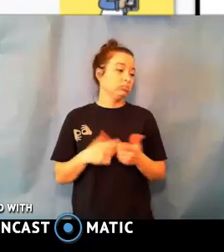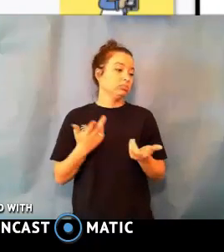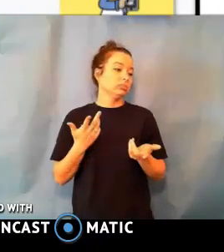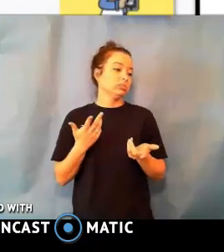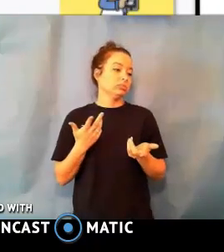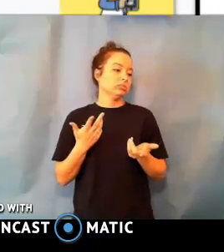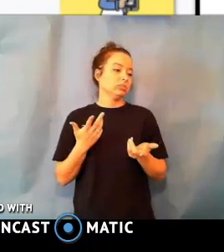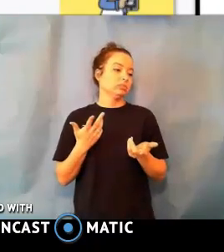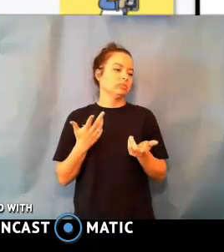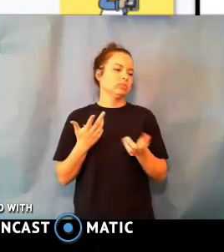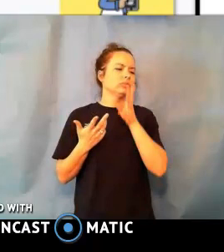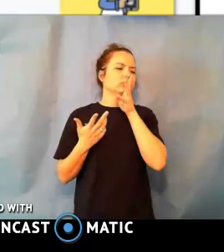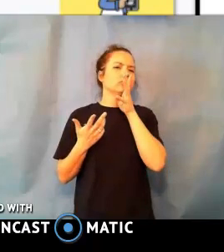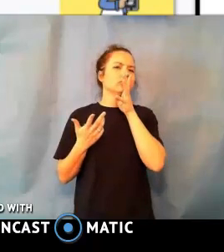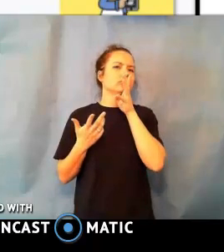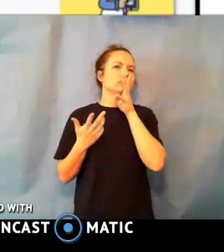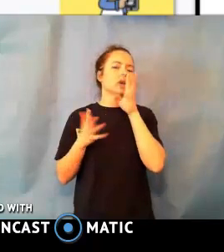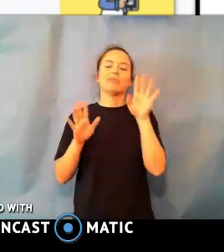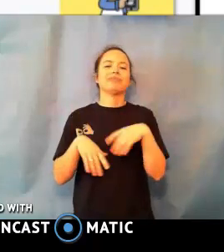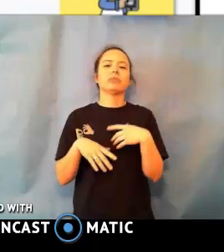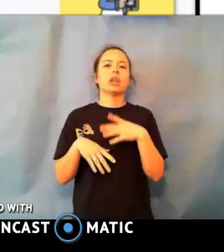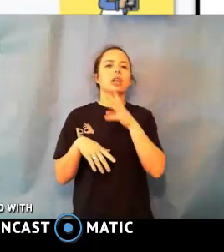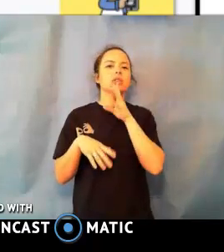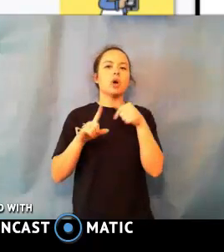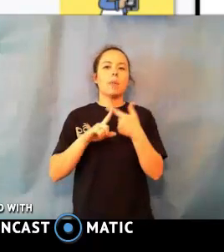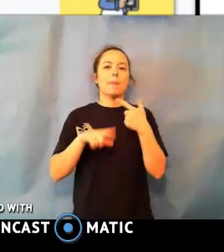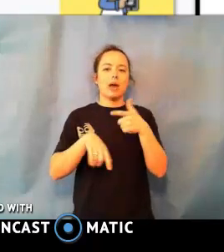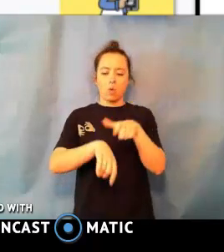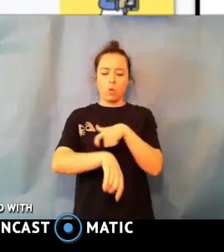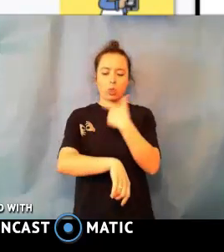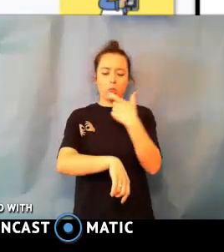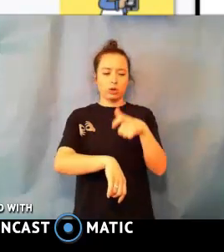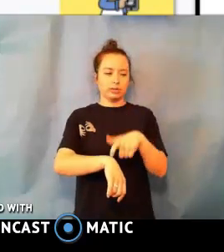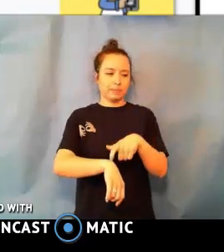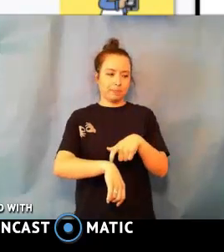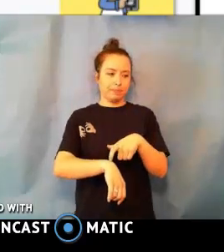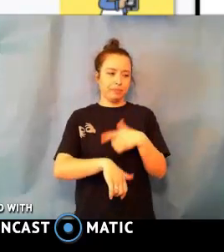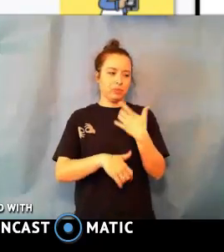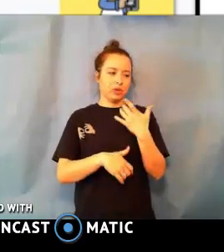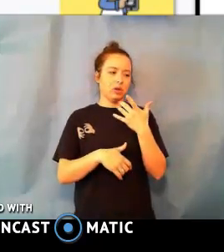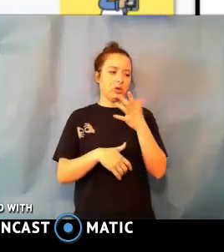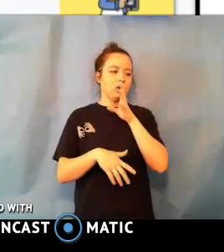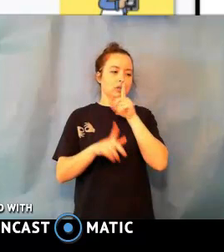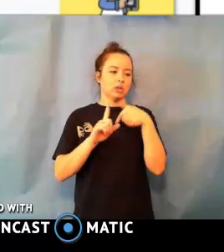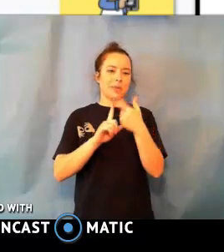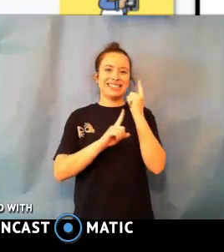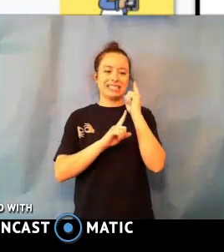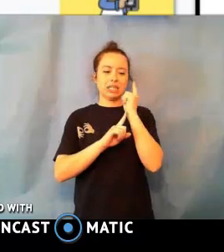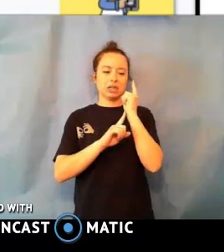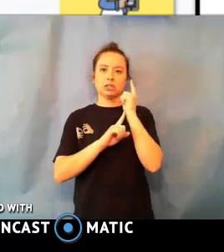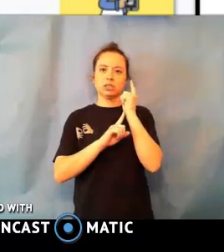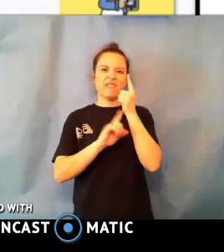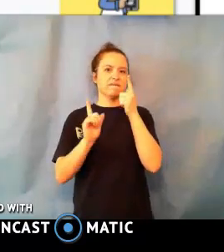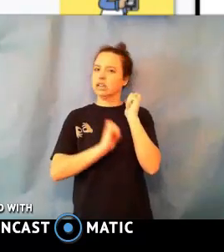Let's sort some ways. Let's see how long something takes. So whenever we are talking about seconds, it's